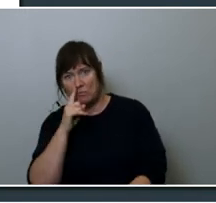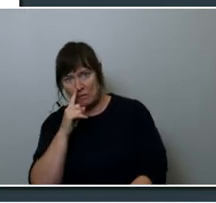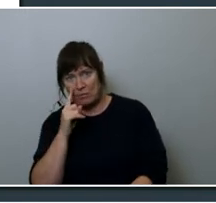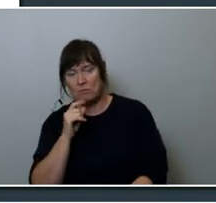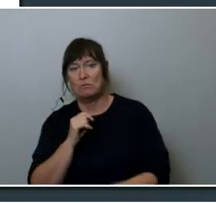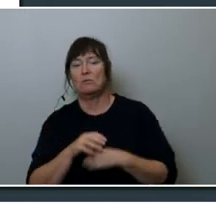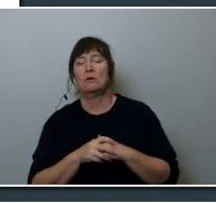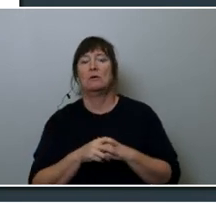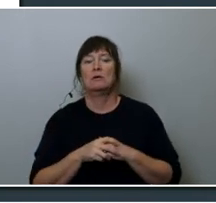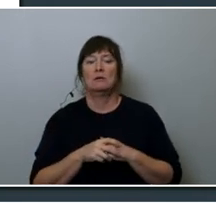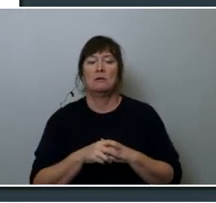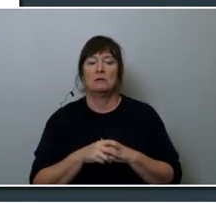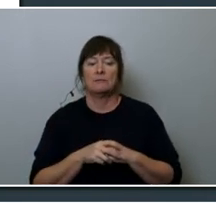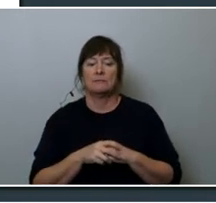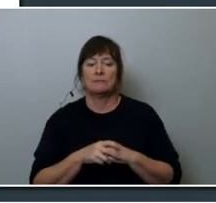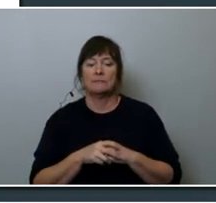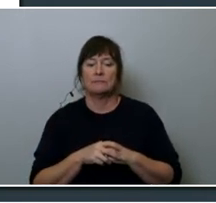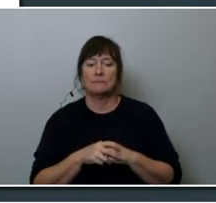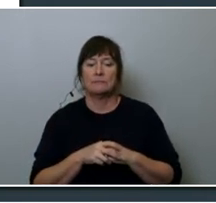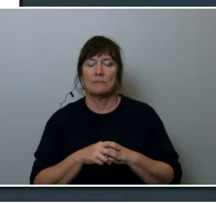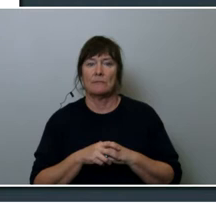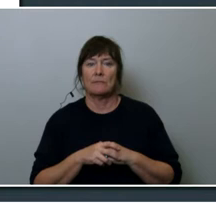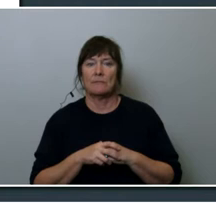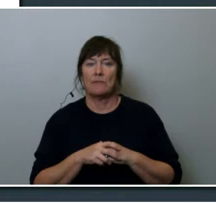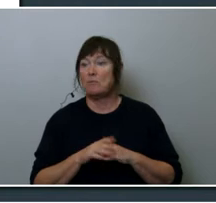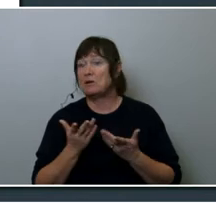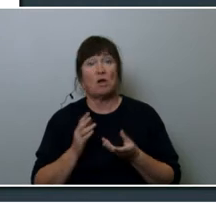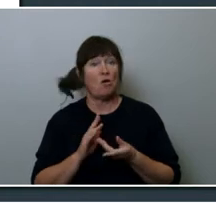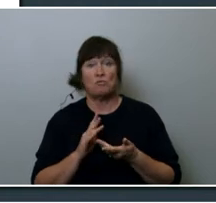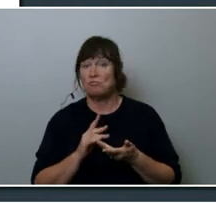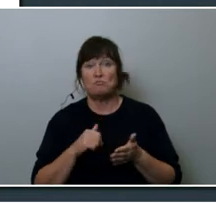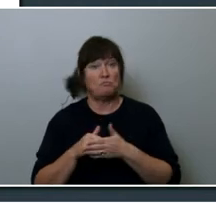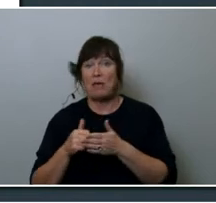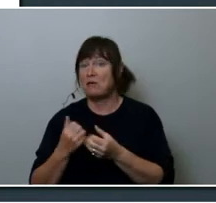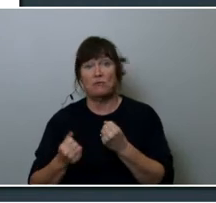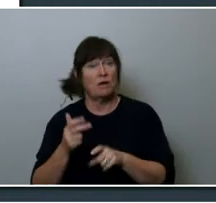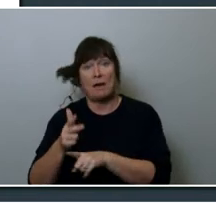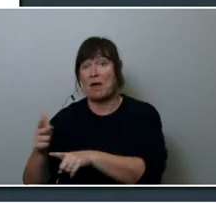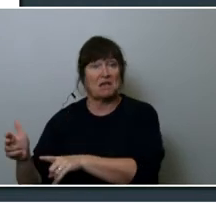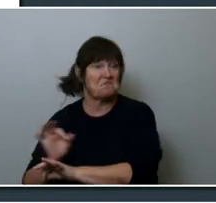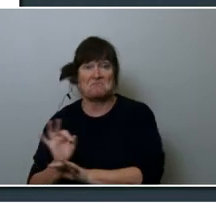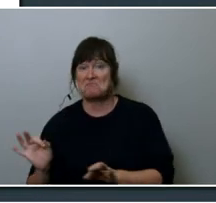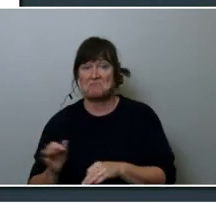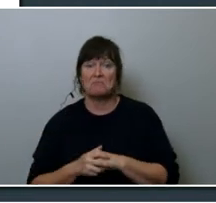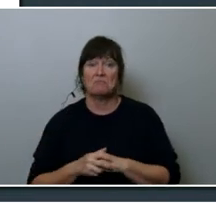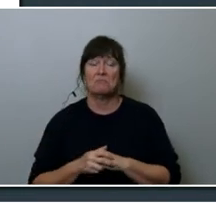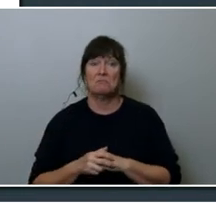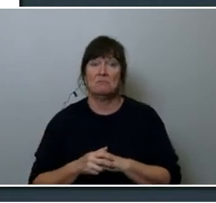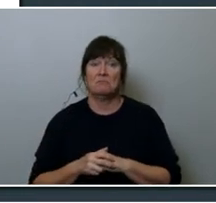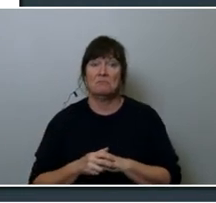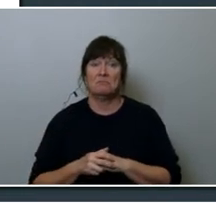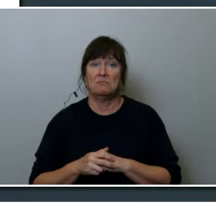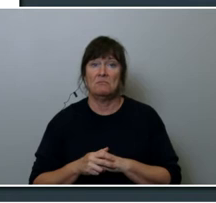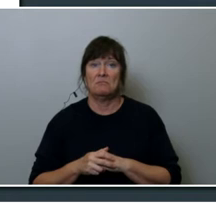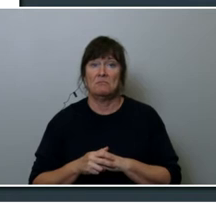Murphy Road, and it wouldn't hinder parking, which we'll go into again very shortly, and there'd be gaps